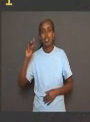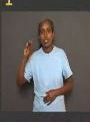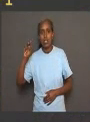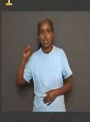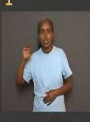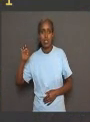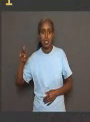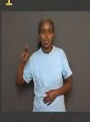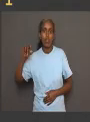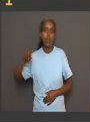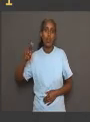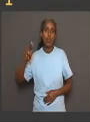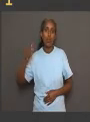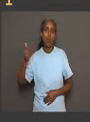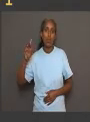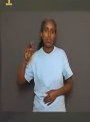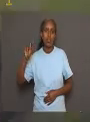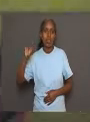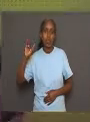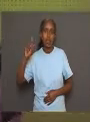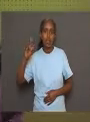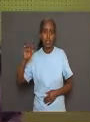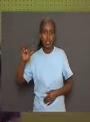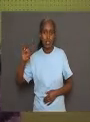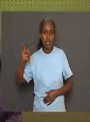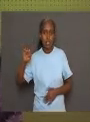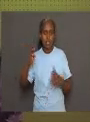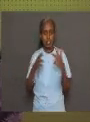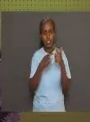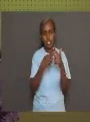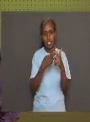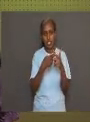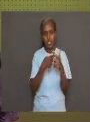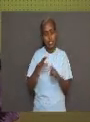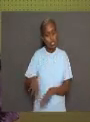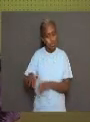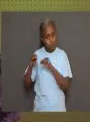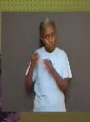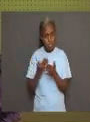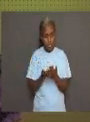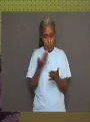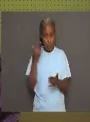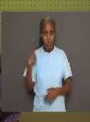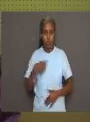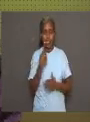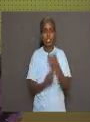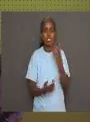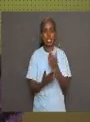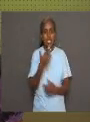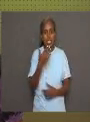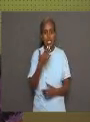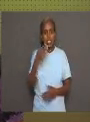interquartile range. Students, before we discuss the interquartile